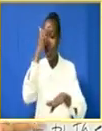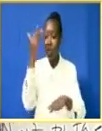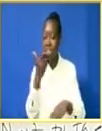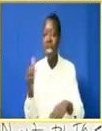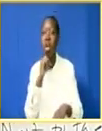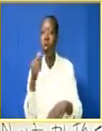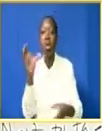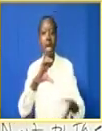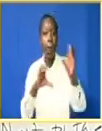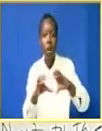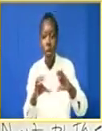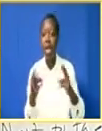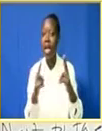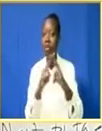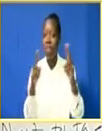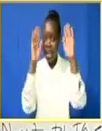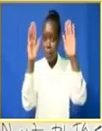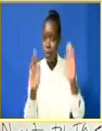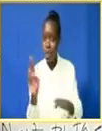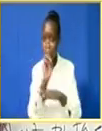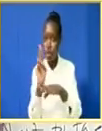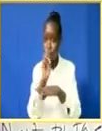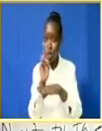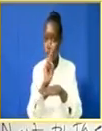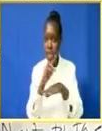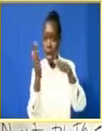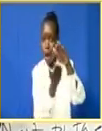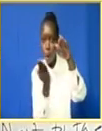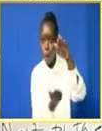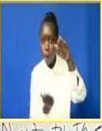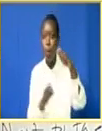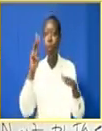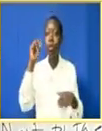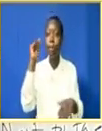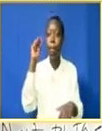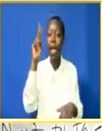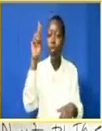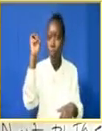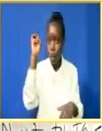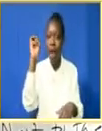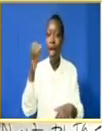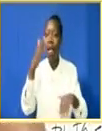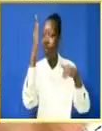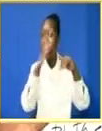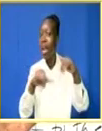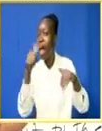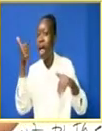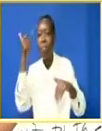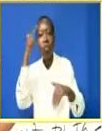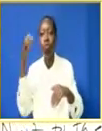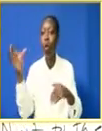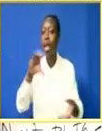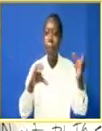use compost manure mm. than fertilizers. Okay. Because fertilizers, at times, these are chemicals. Mm. But no matter how much compost manure you